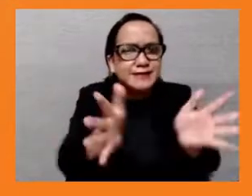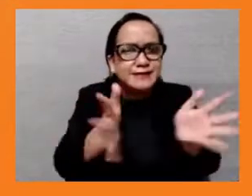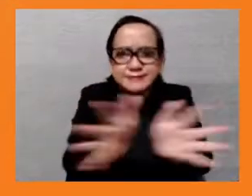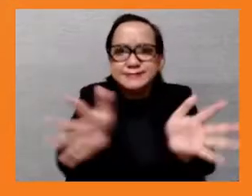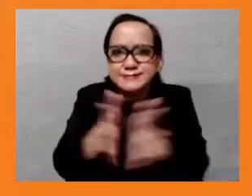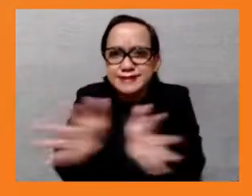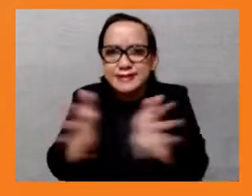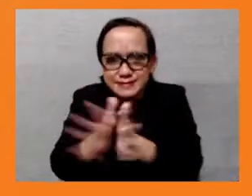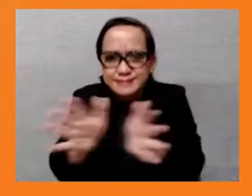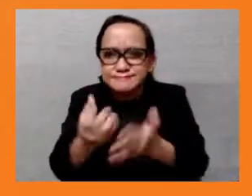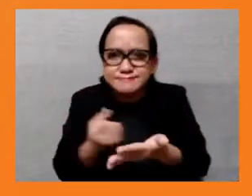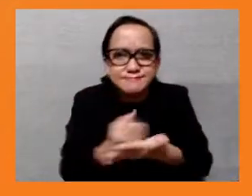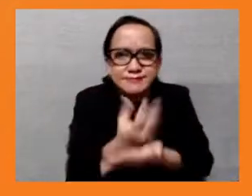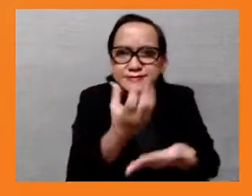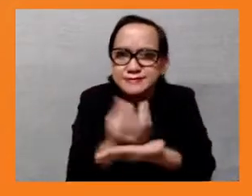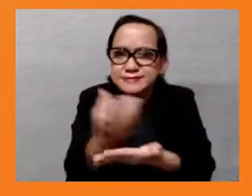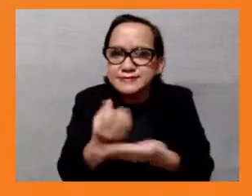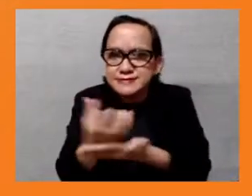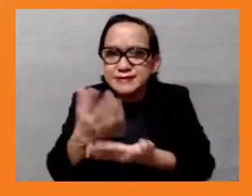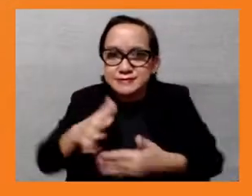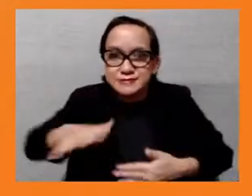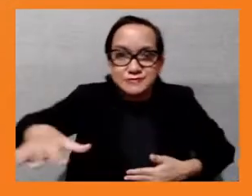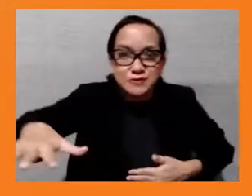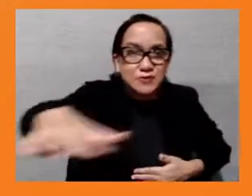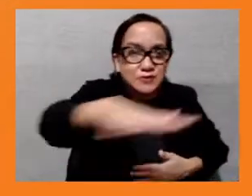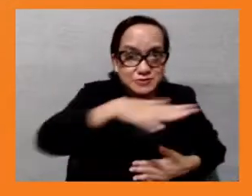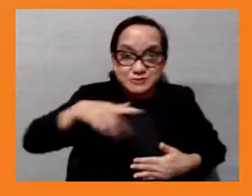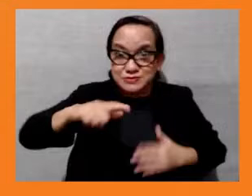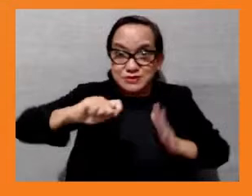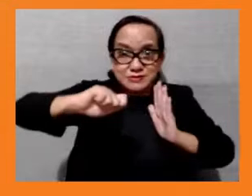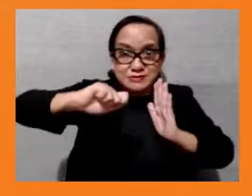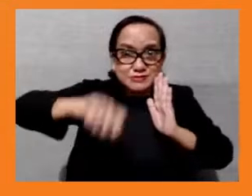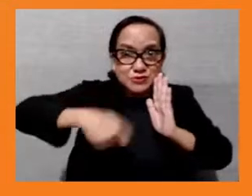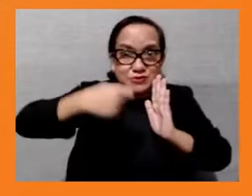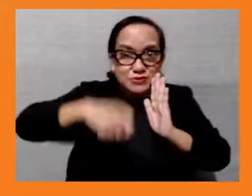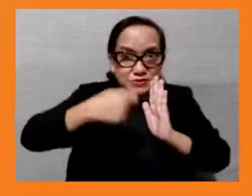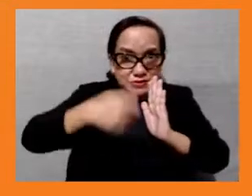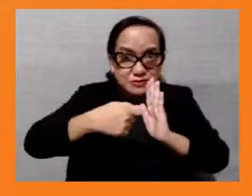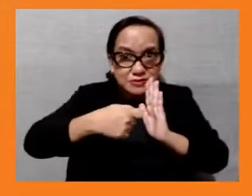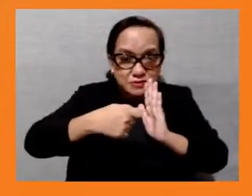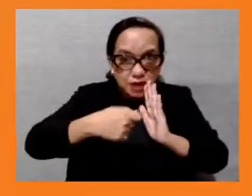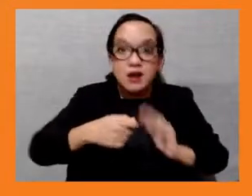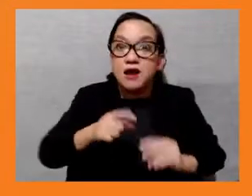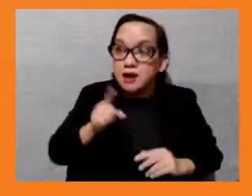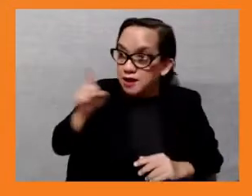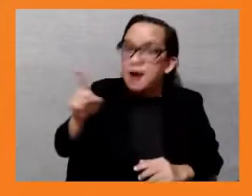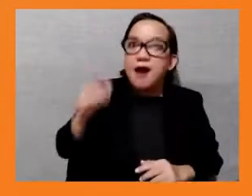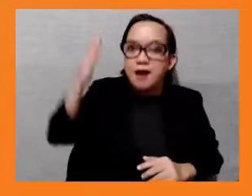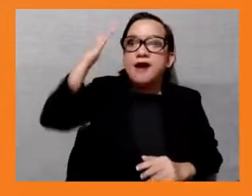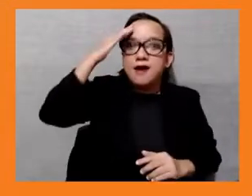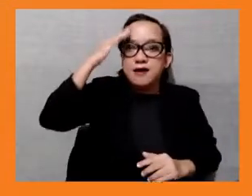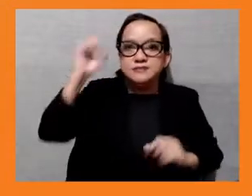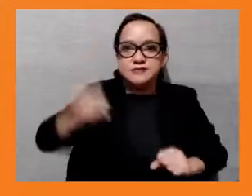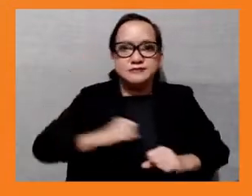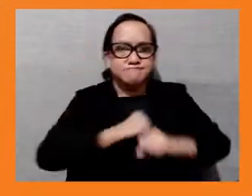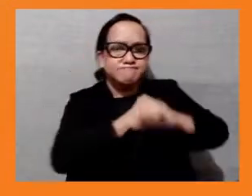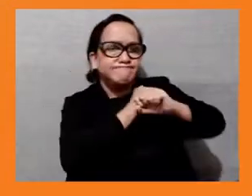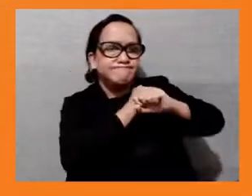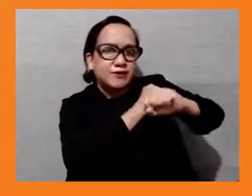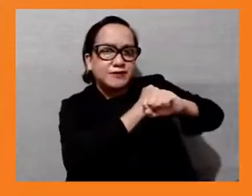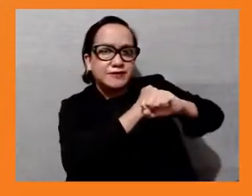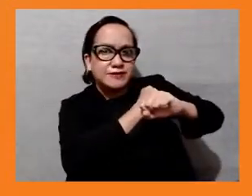seen is some of the challenges in having adequate stakeholder consultation and information disclosure. It really all starts